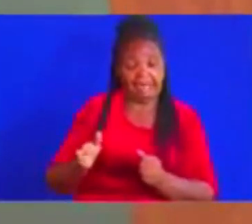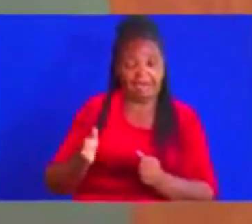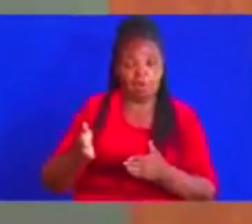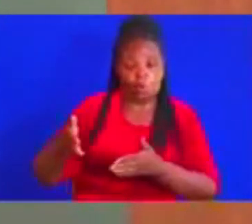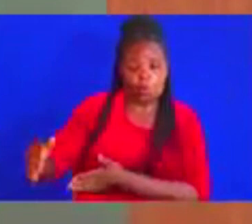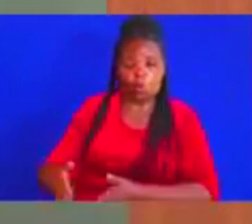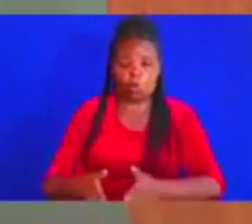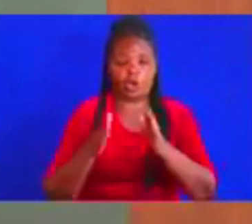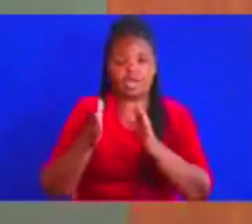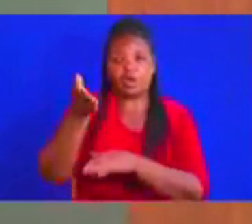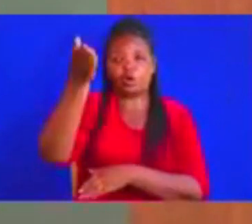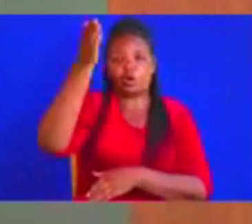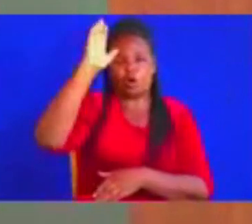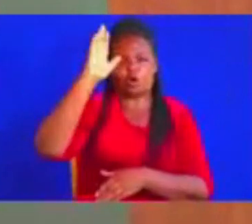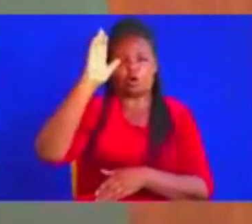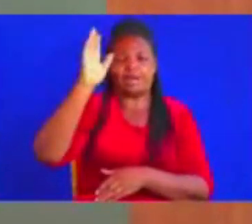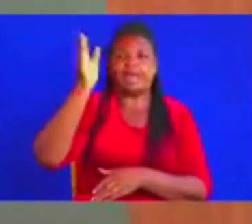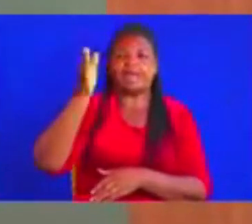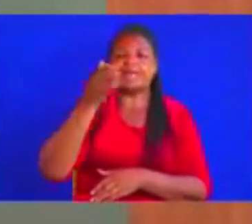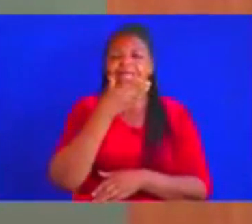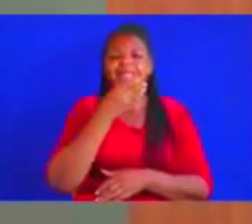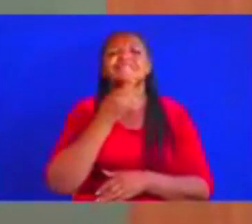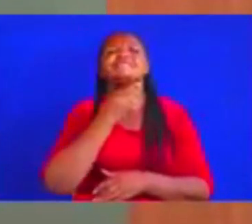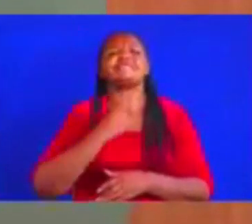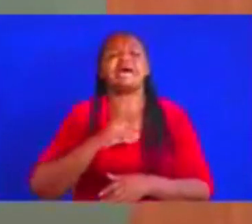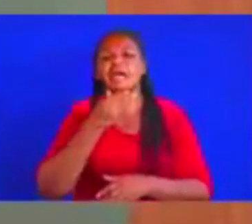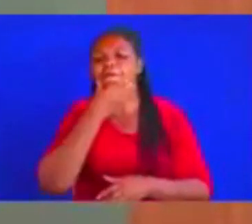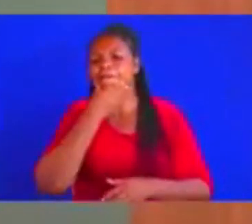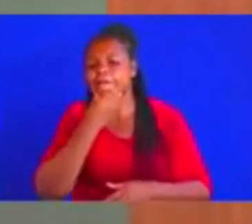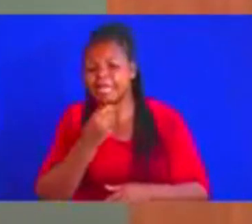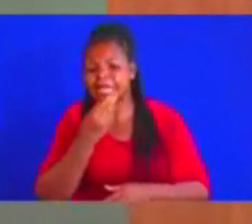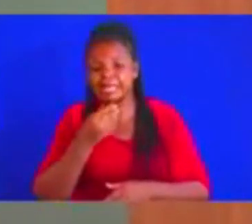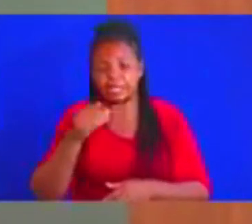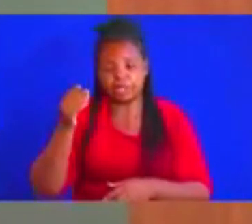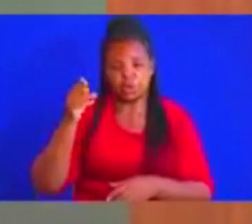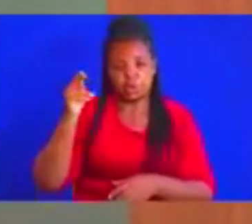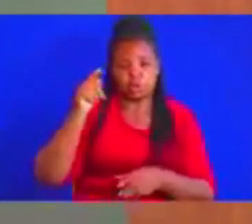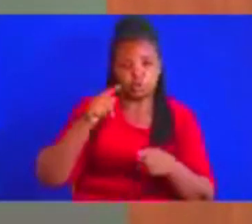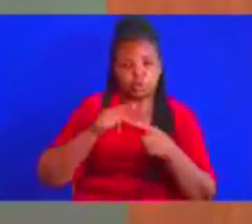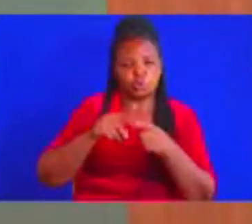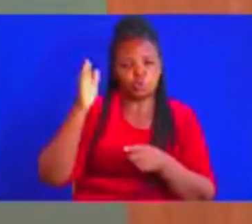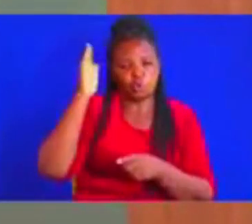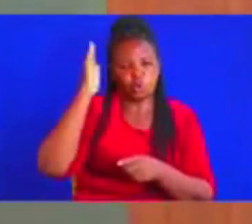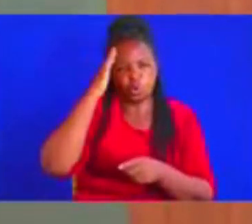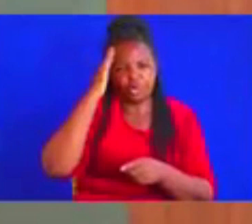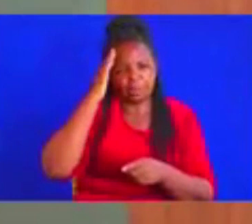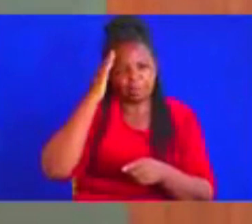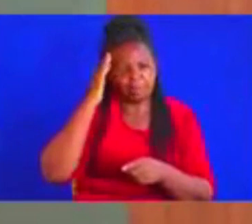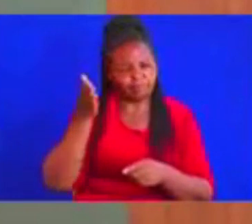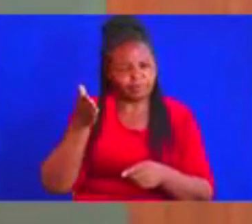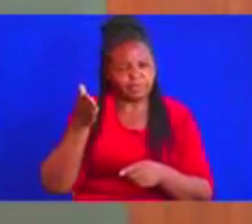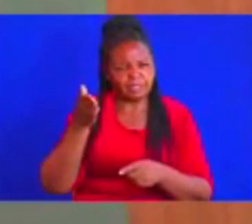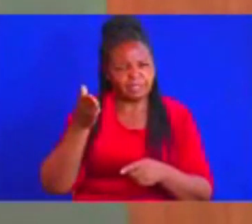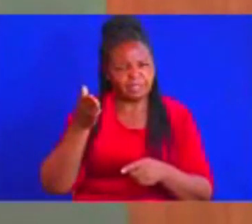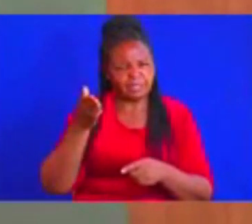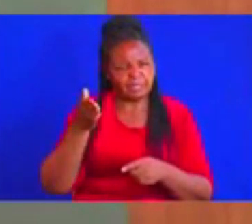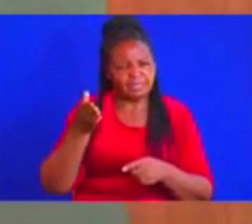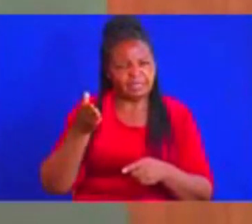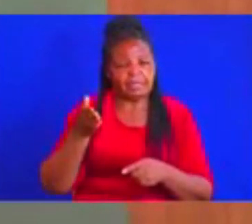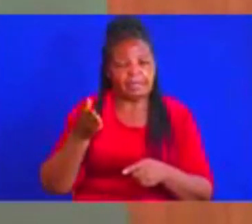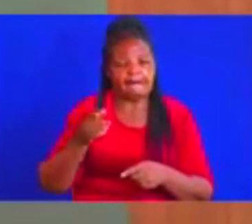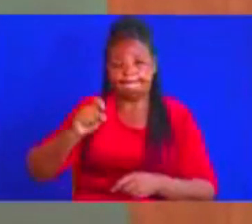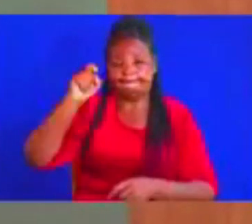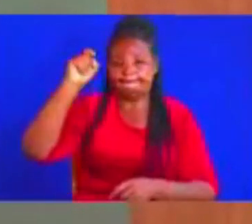that men would know him, and that anyone who walks in keeping with that pathway will know God in a certain way